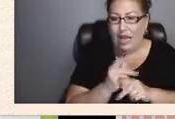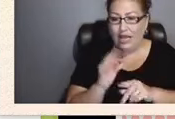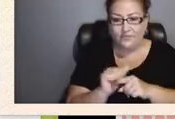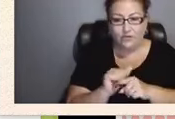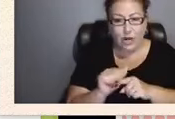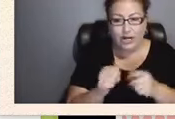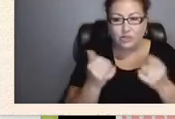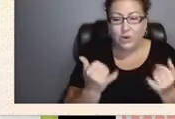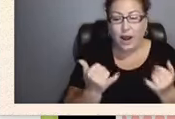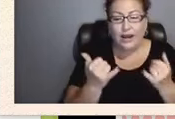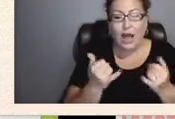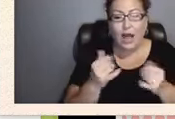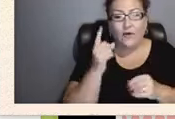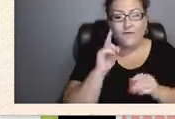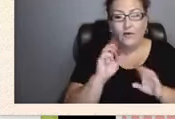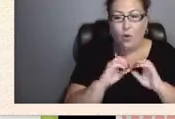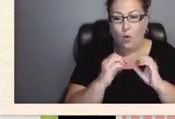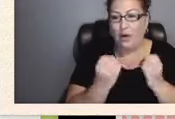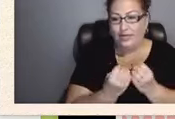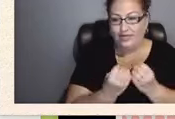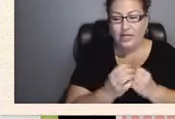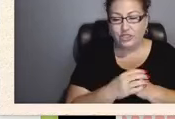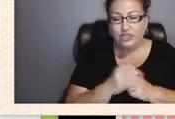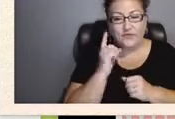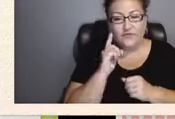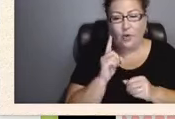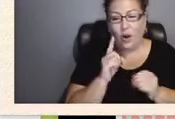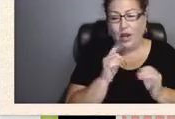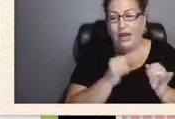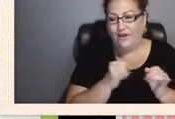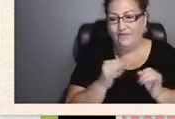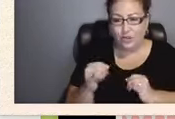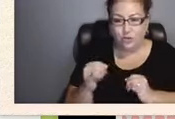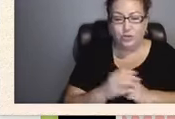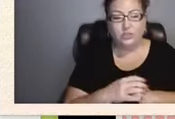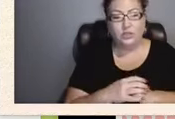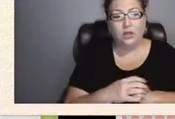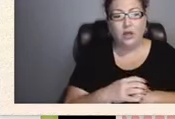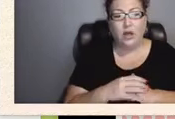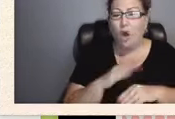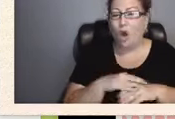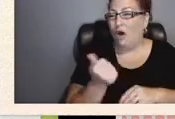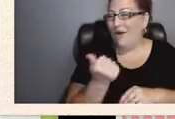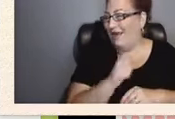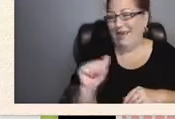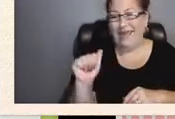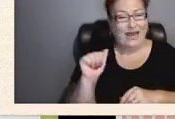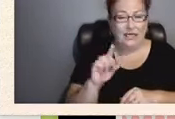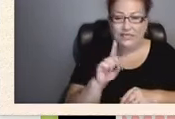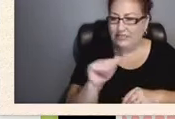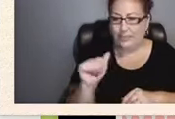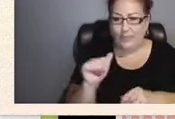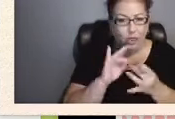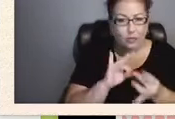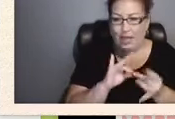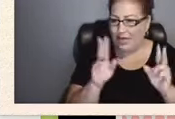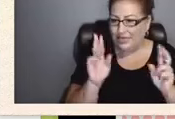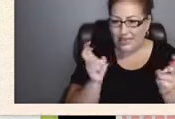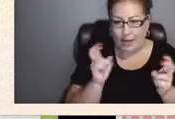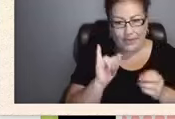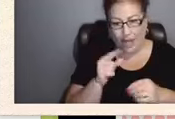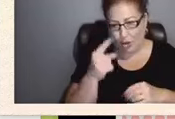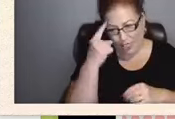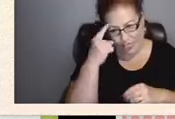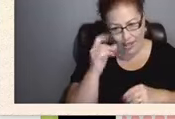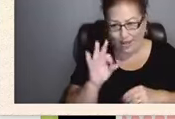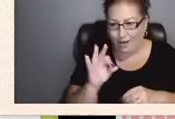for organizations, for individuals, on any disability related topic that you can think of. We